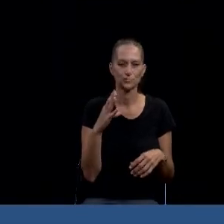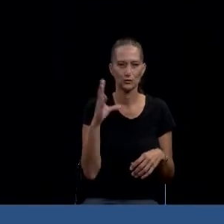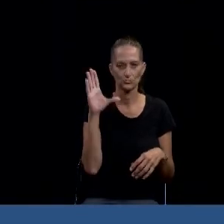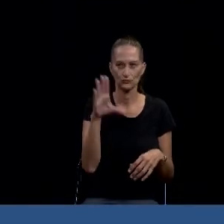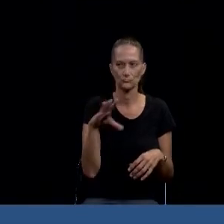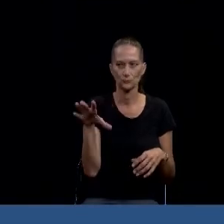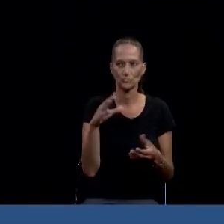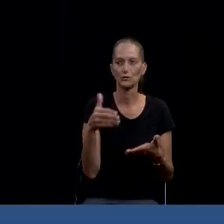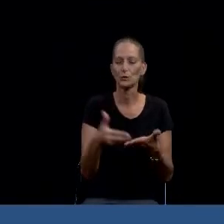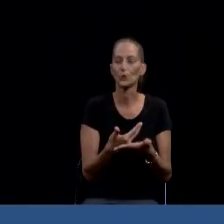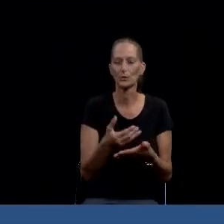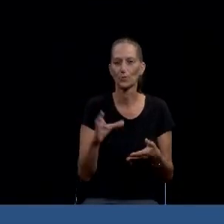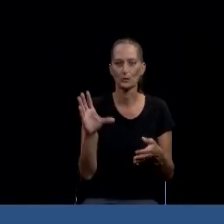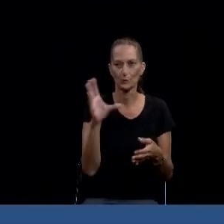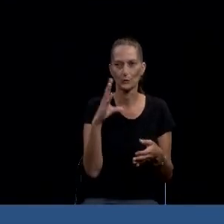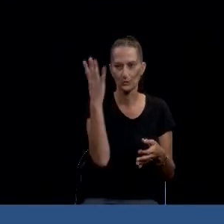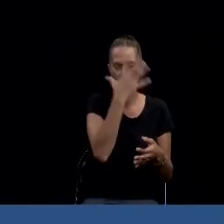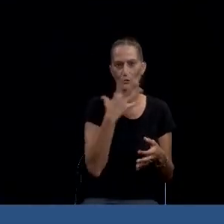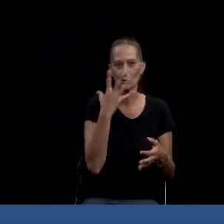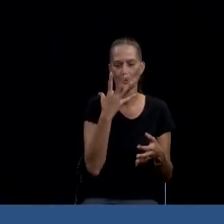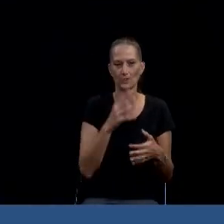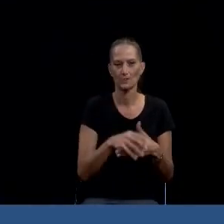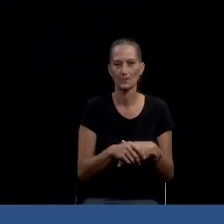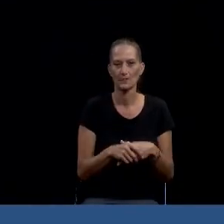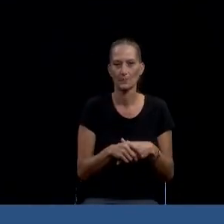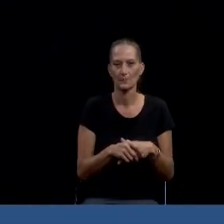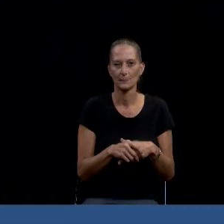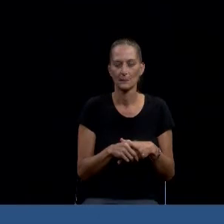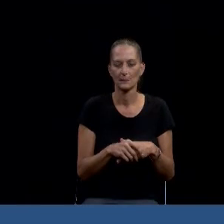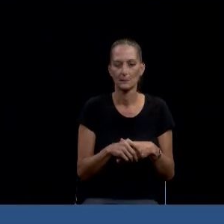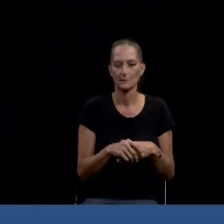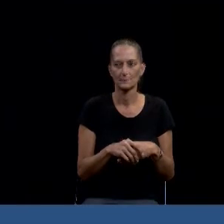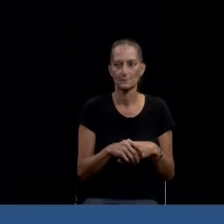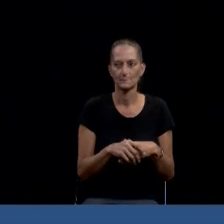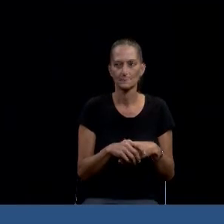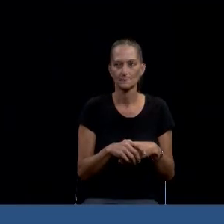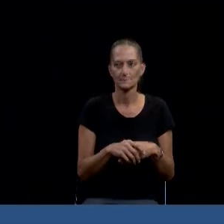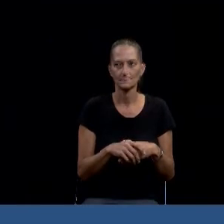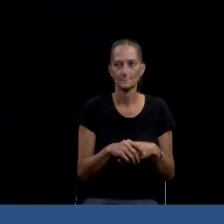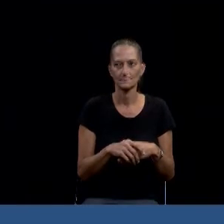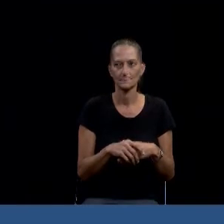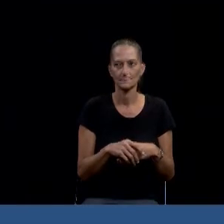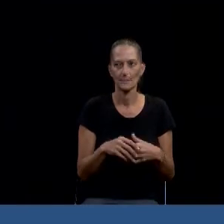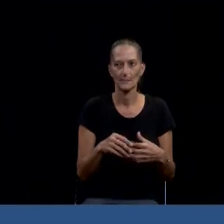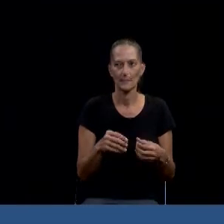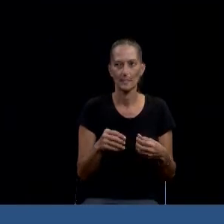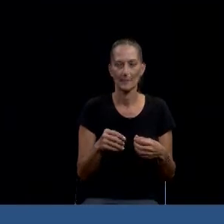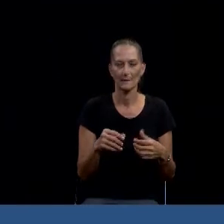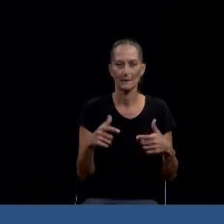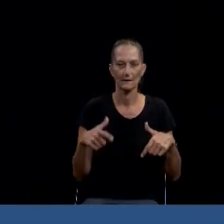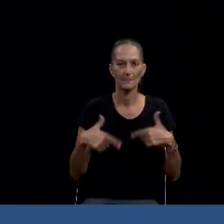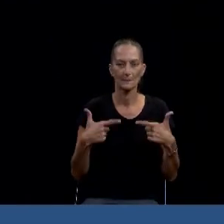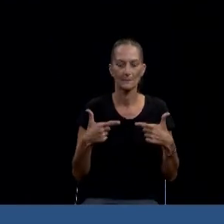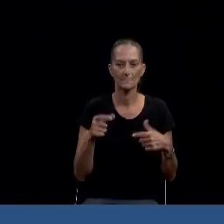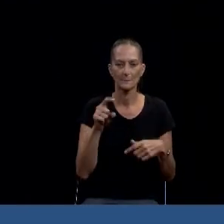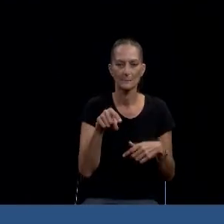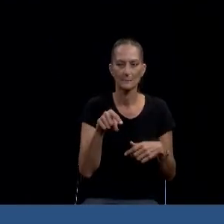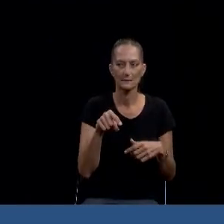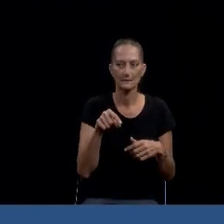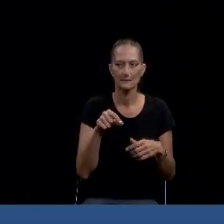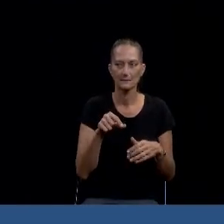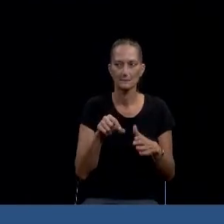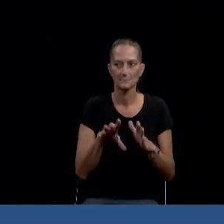that the people that live in South Terrace can pick an accent wall if they want to, their appliances, et cetera, things like that. It's